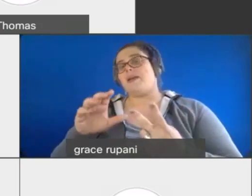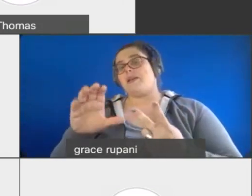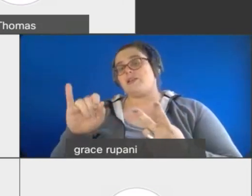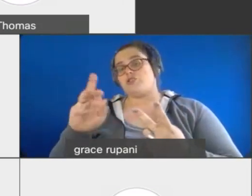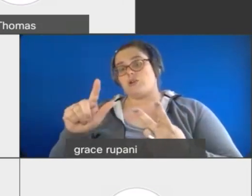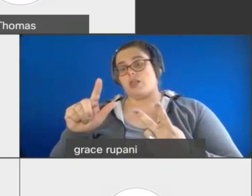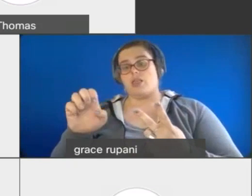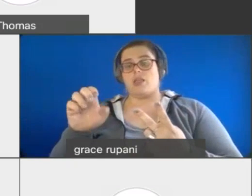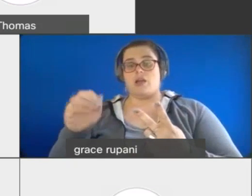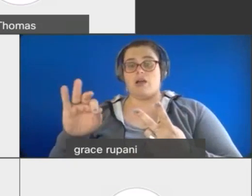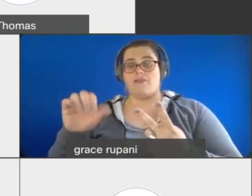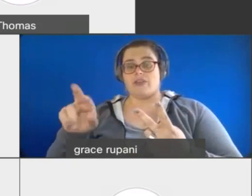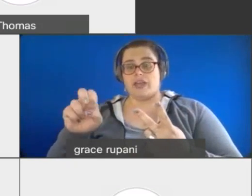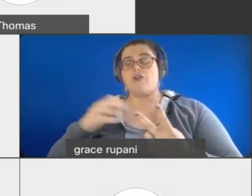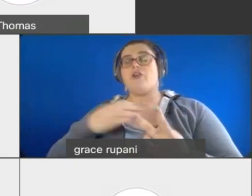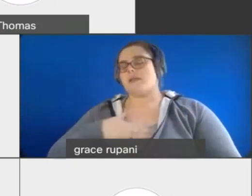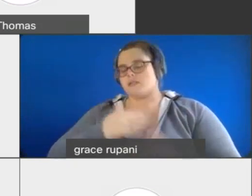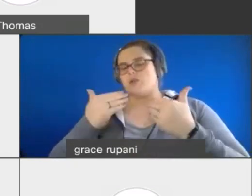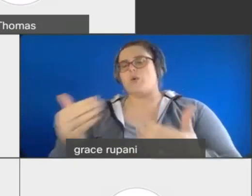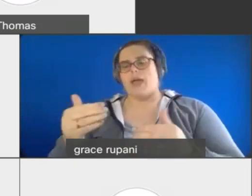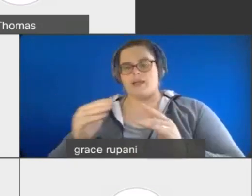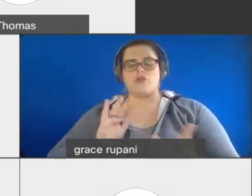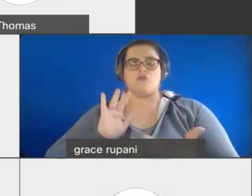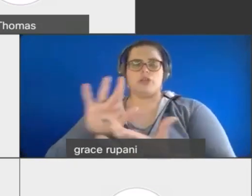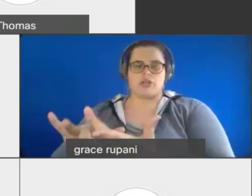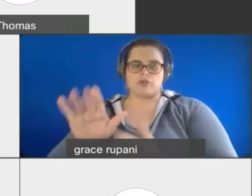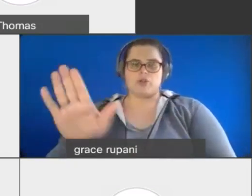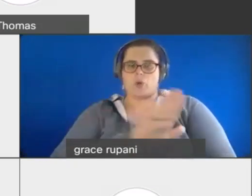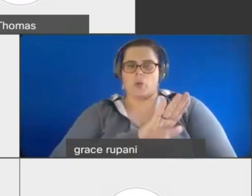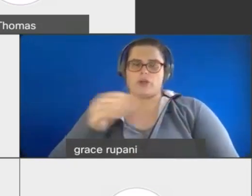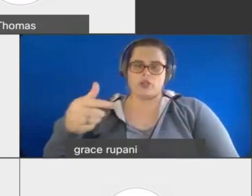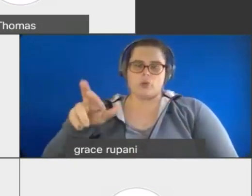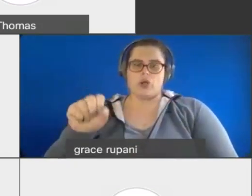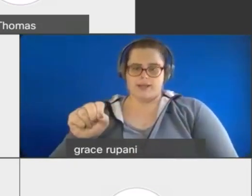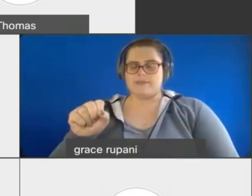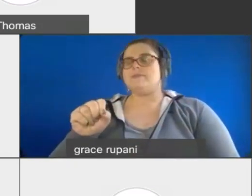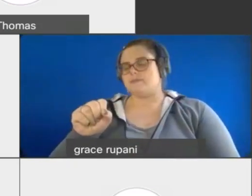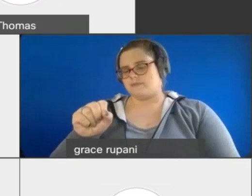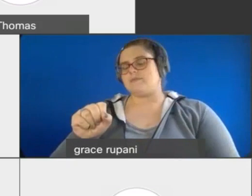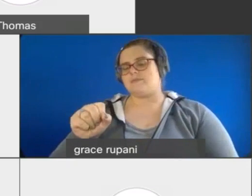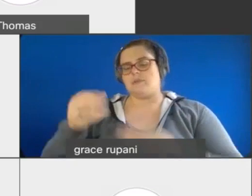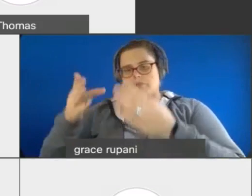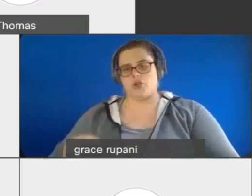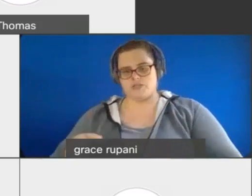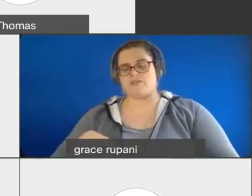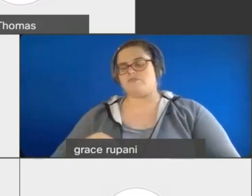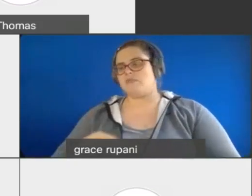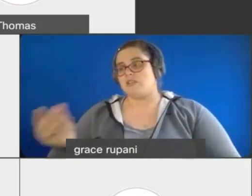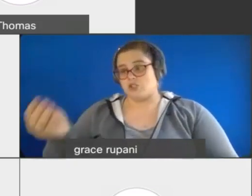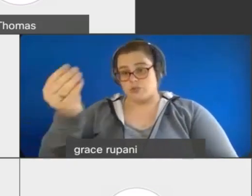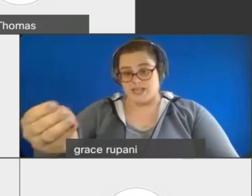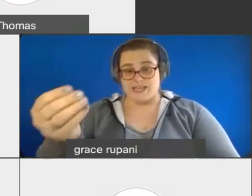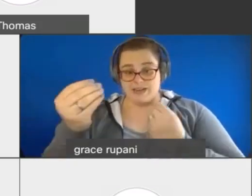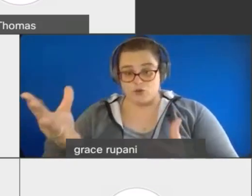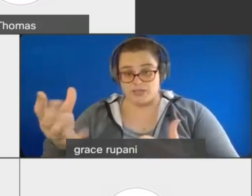go ahead and reach out to your QRS, your quality resource specialist, to send in information and create